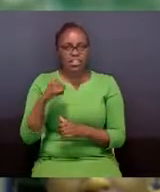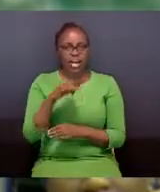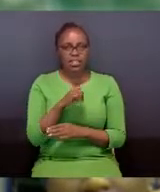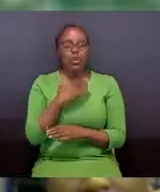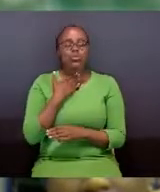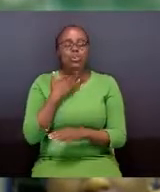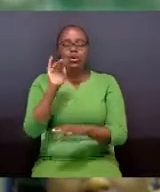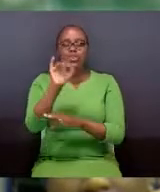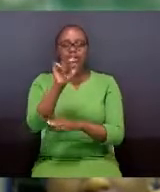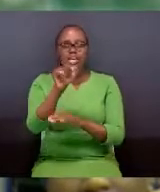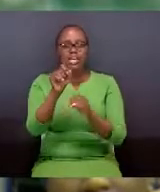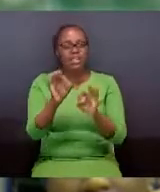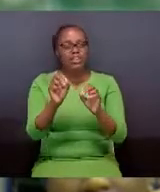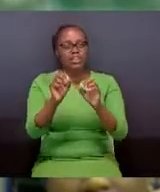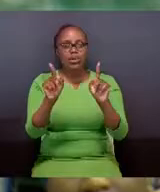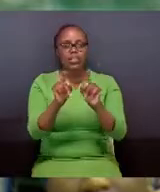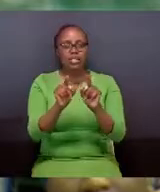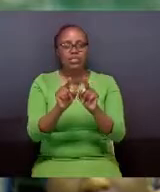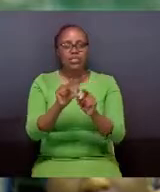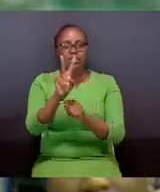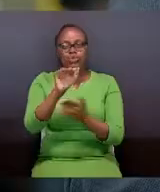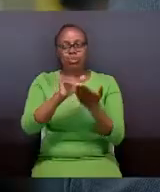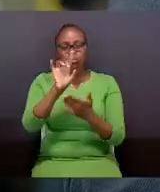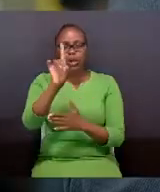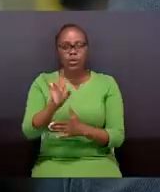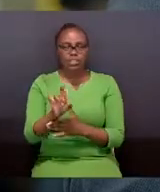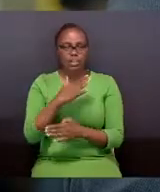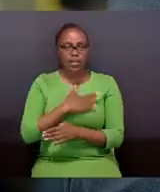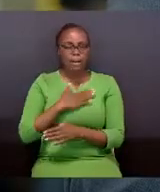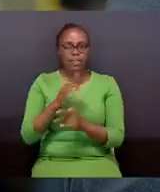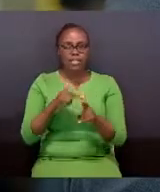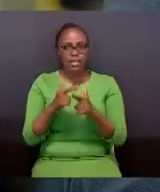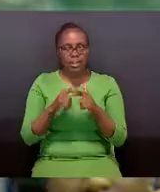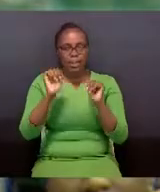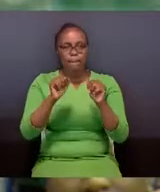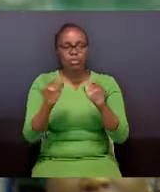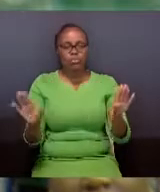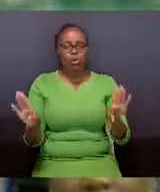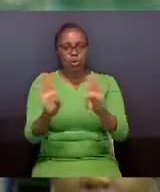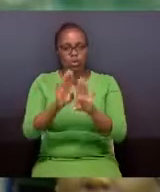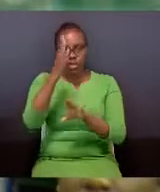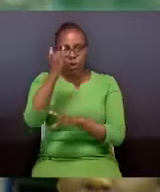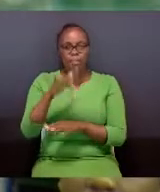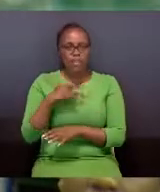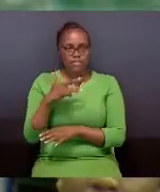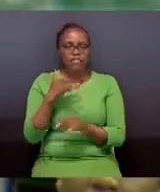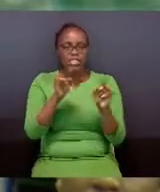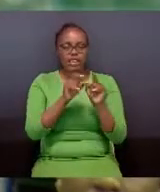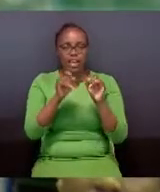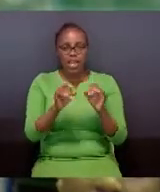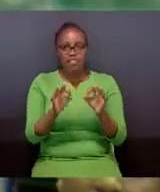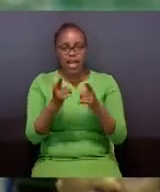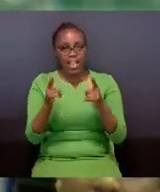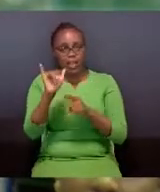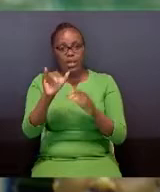just want to ask you, if you don't mind taking just two more questions, and then we can close off, because I just feel like if I don't give